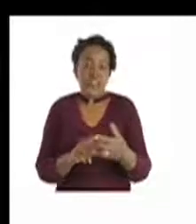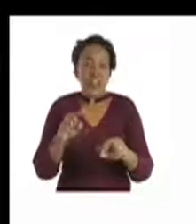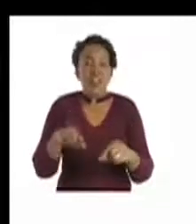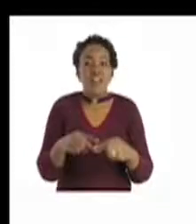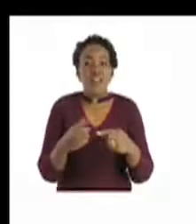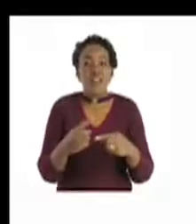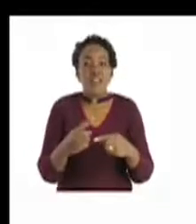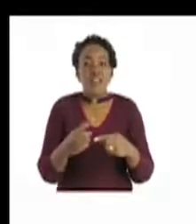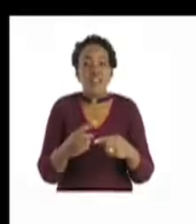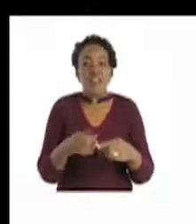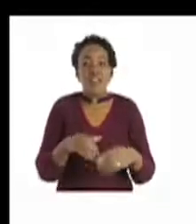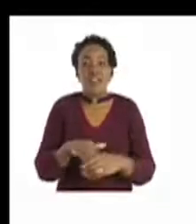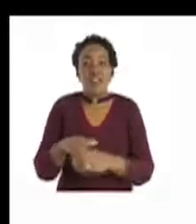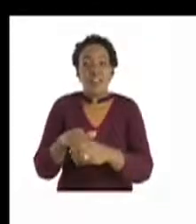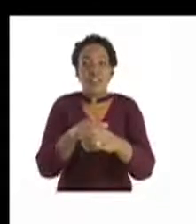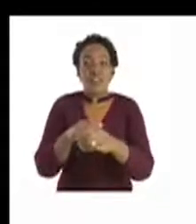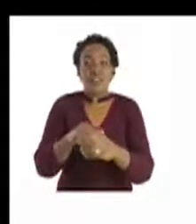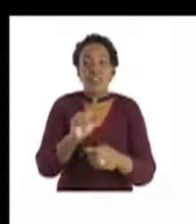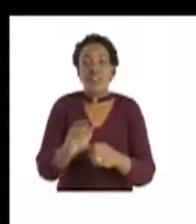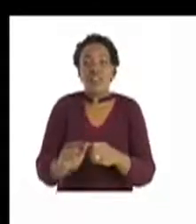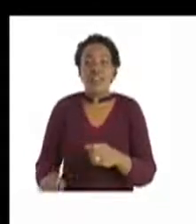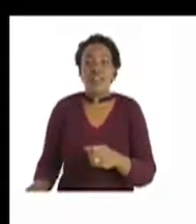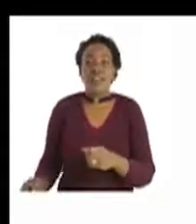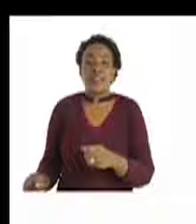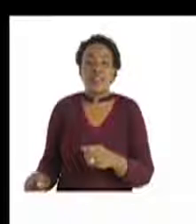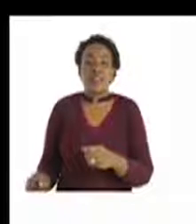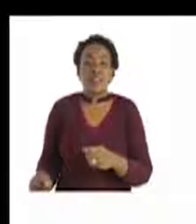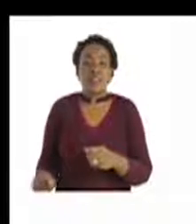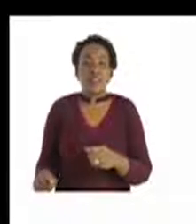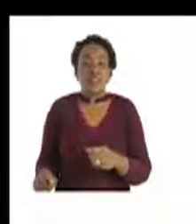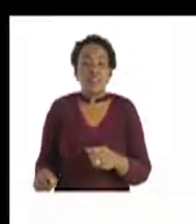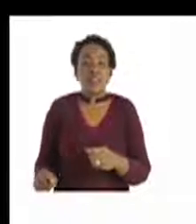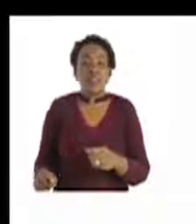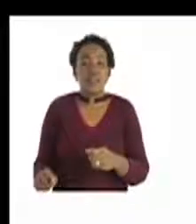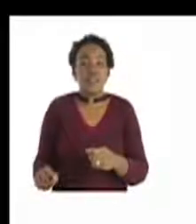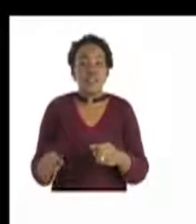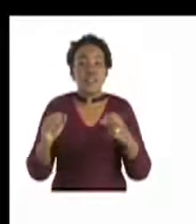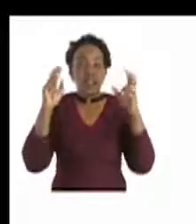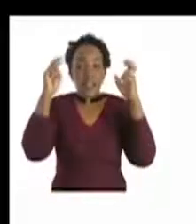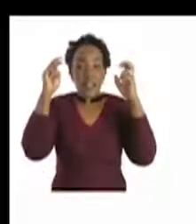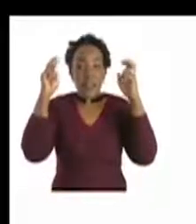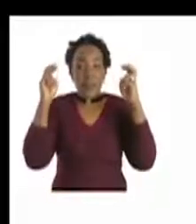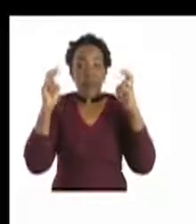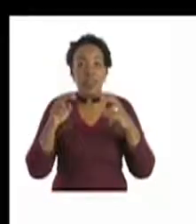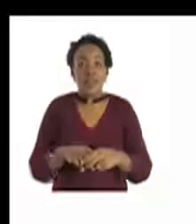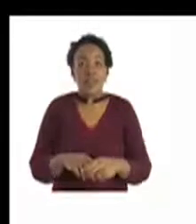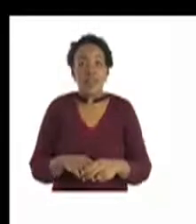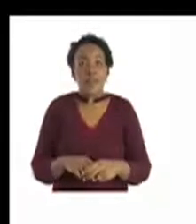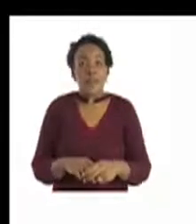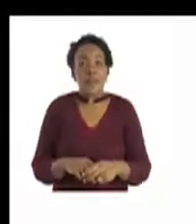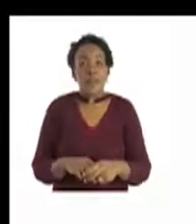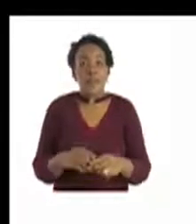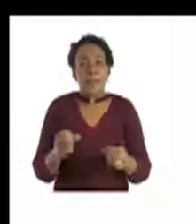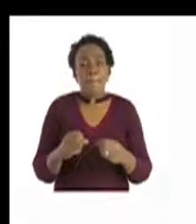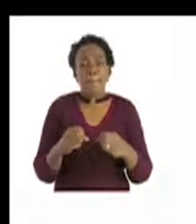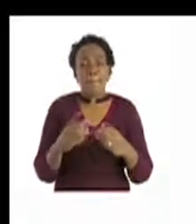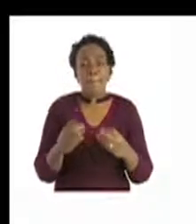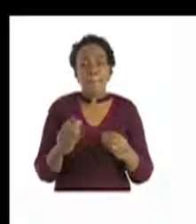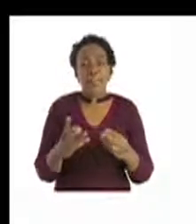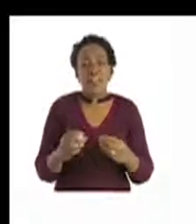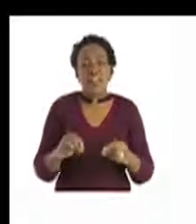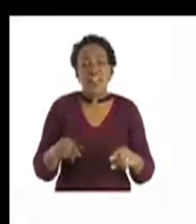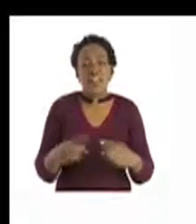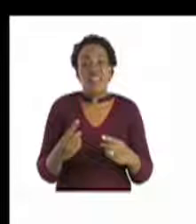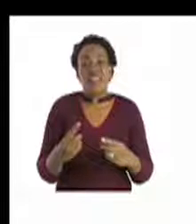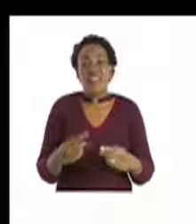Things that go on land. That's our title for the comprehension. There are many things that